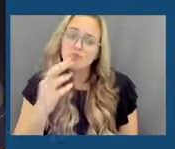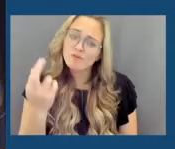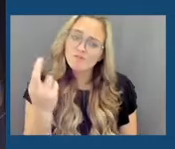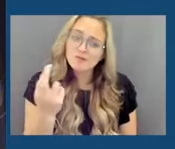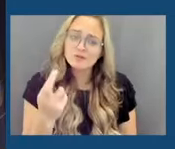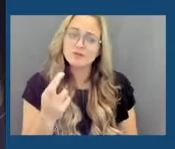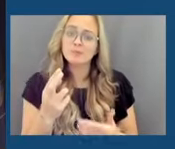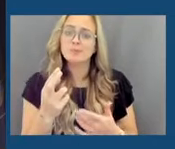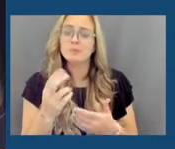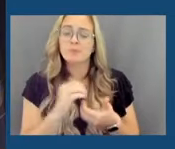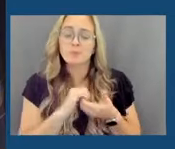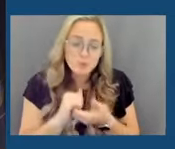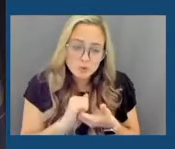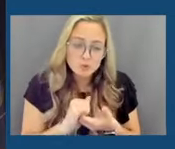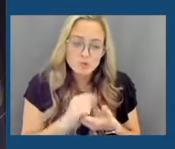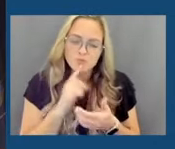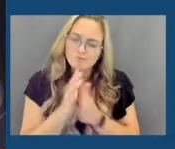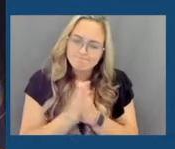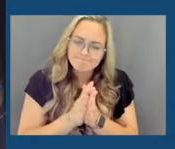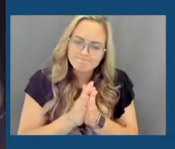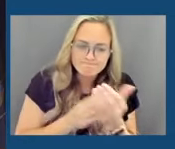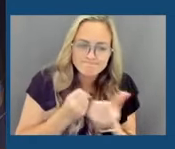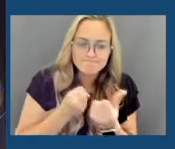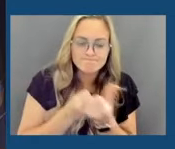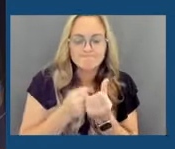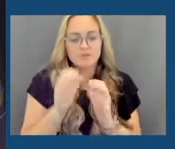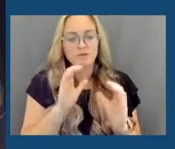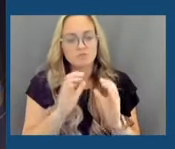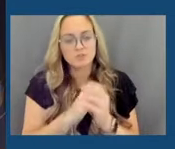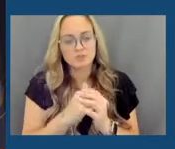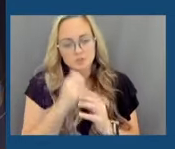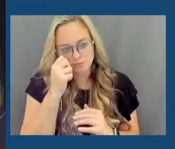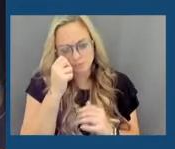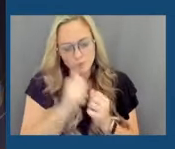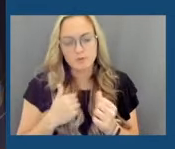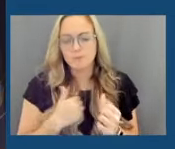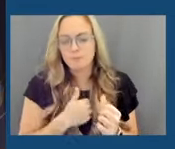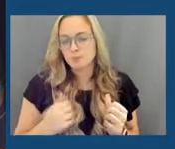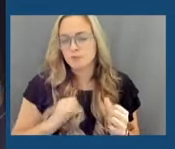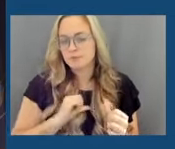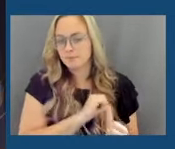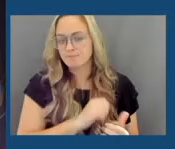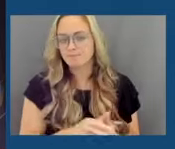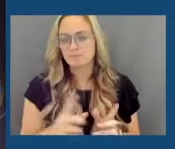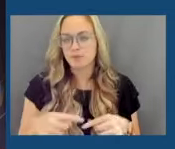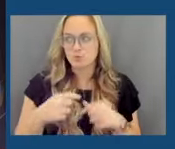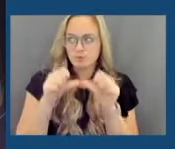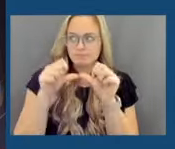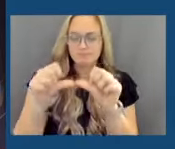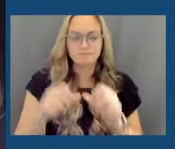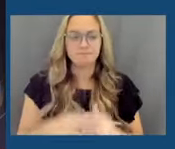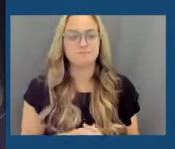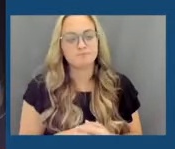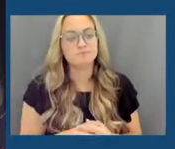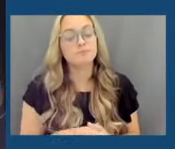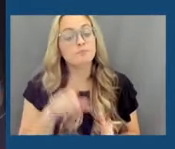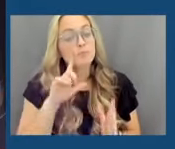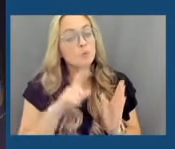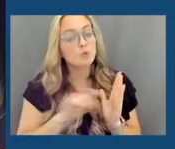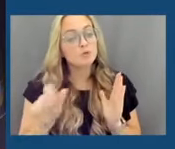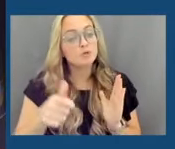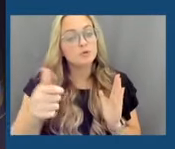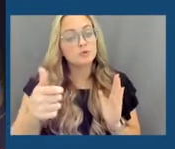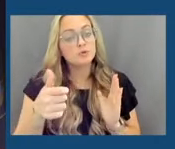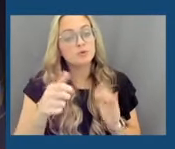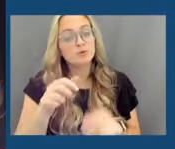and being a real driver of these conversations with the members of the Senate as we go forward. Also, I want to acknowledge Carl